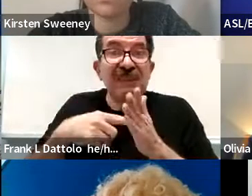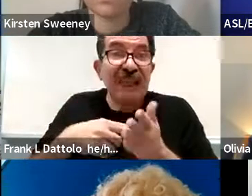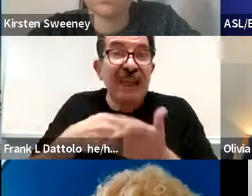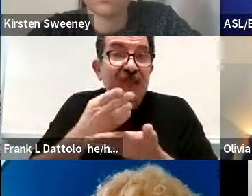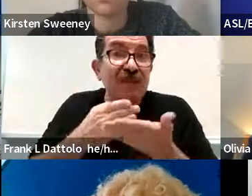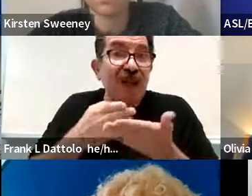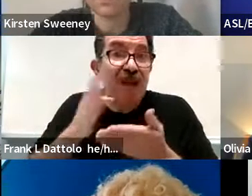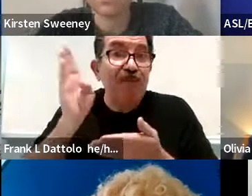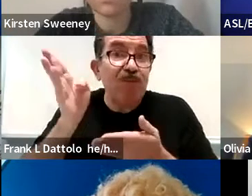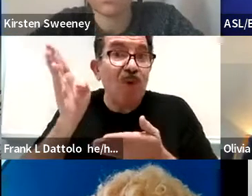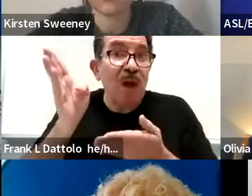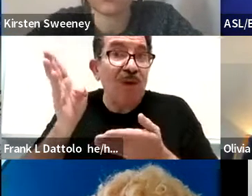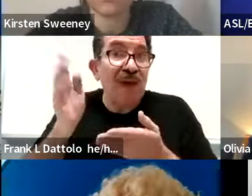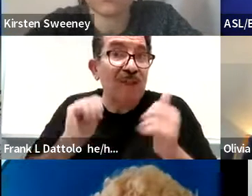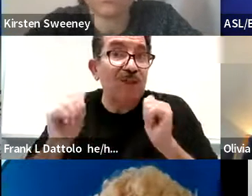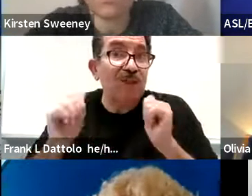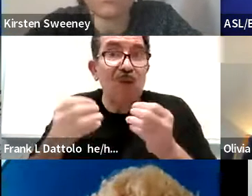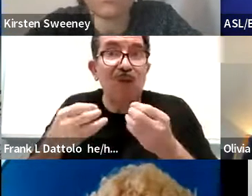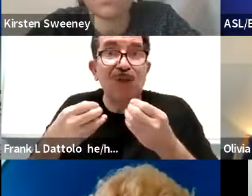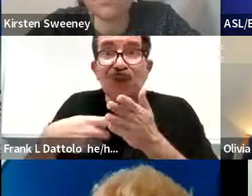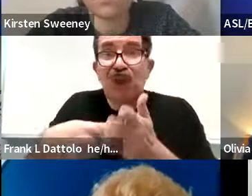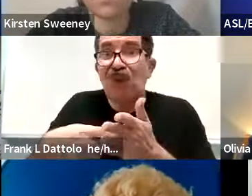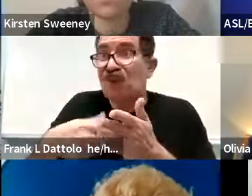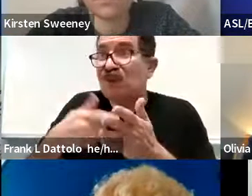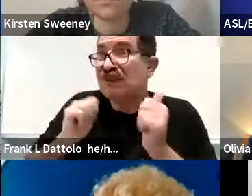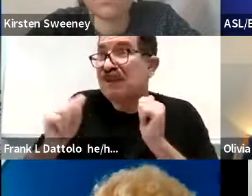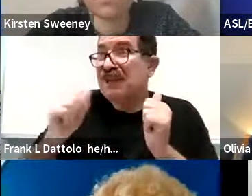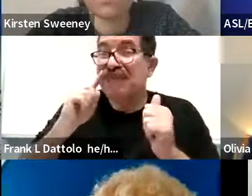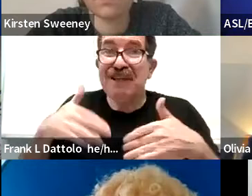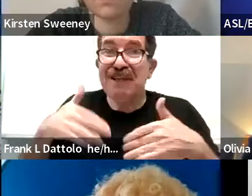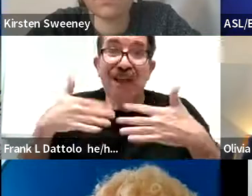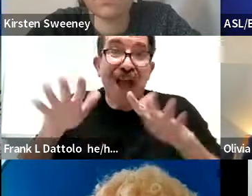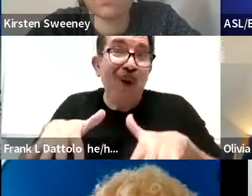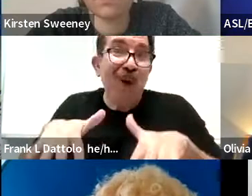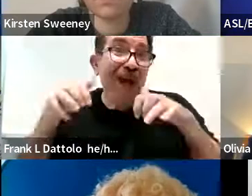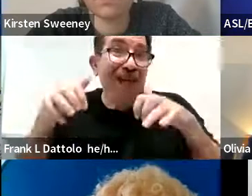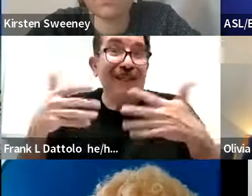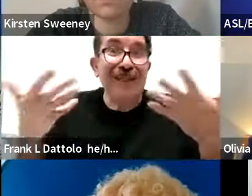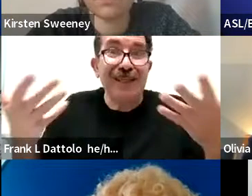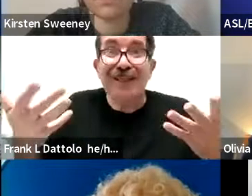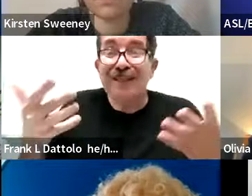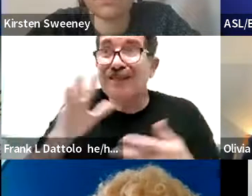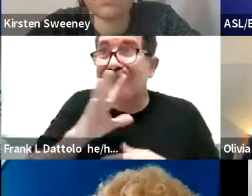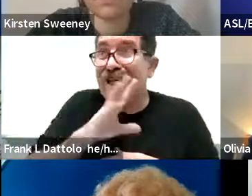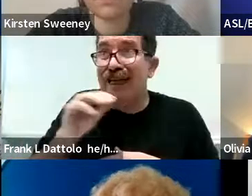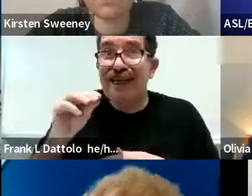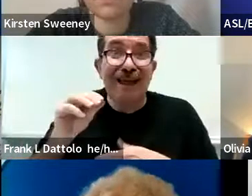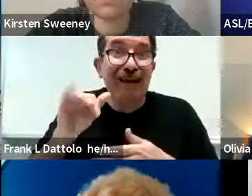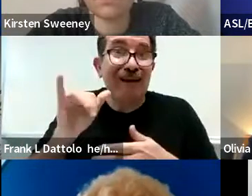them out there. So, for example, there are some Broadway shows that have